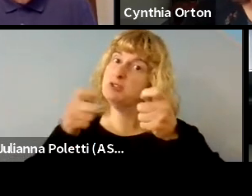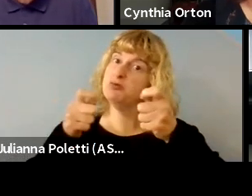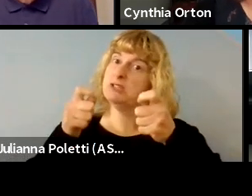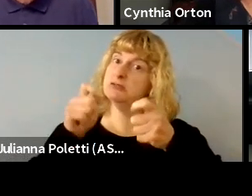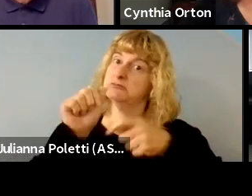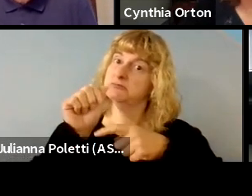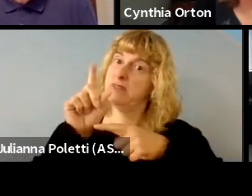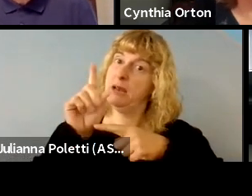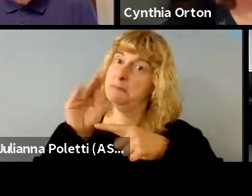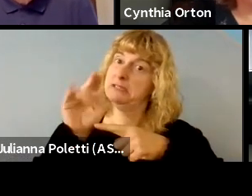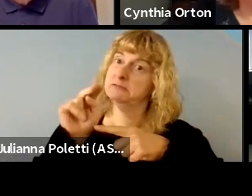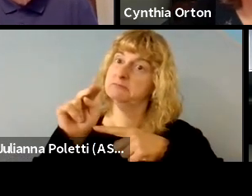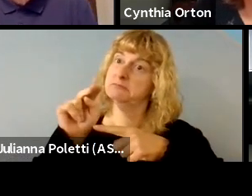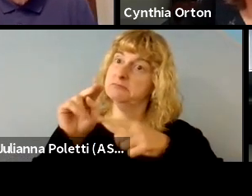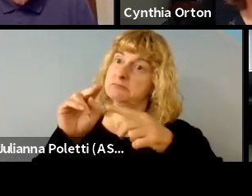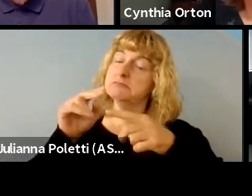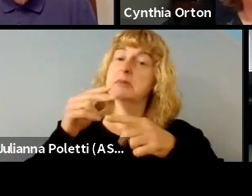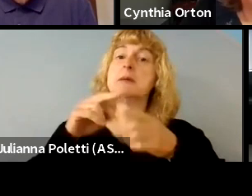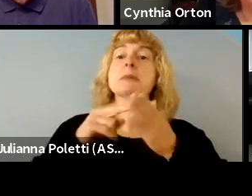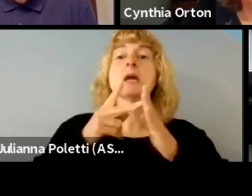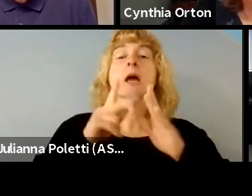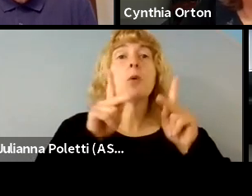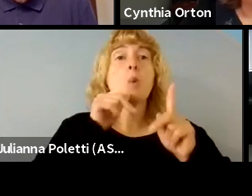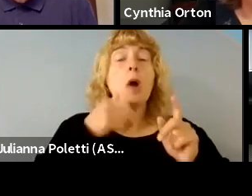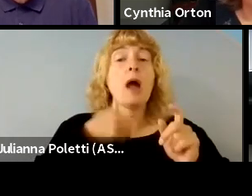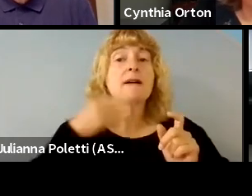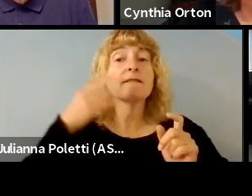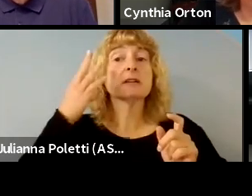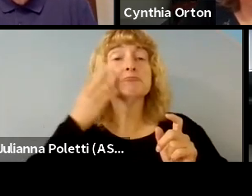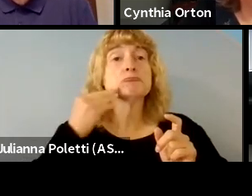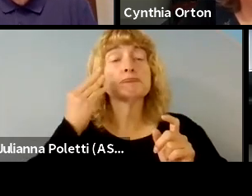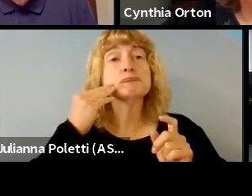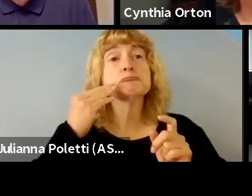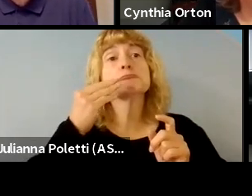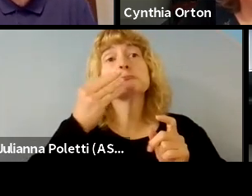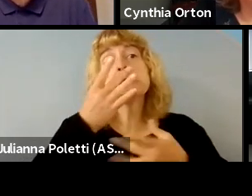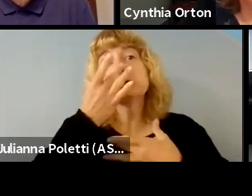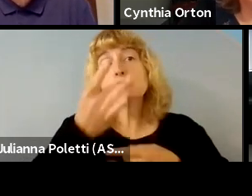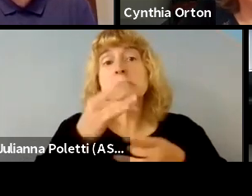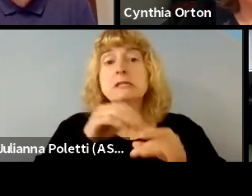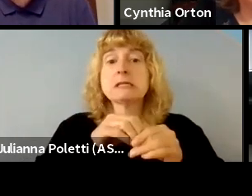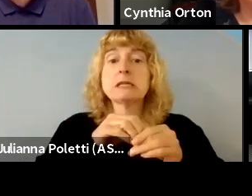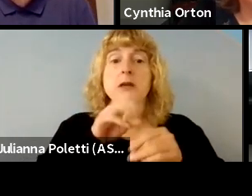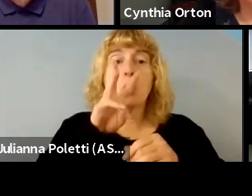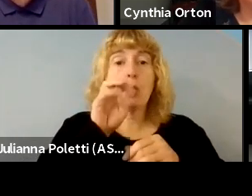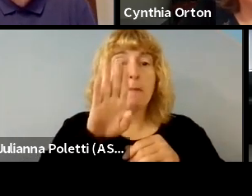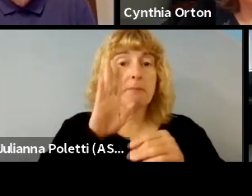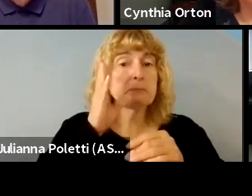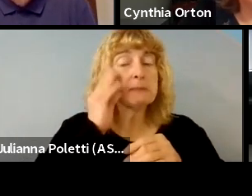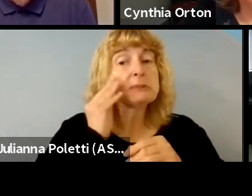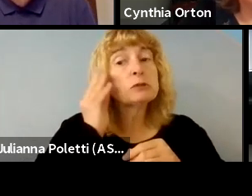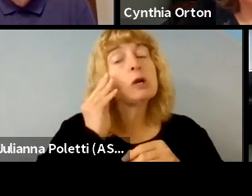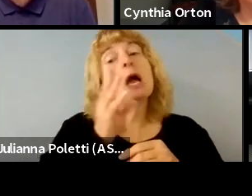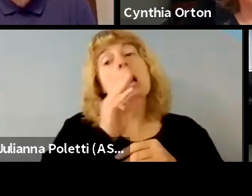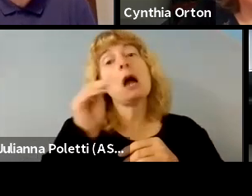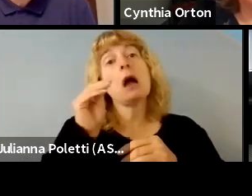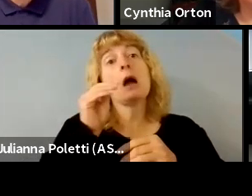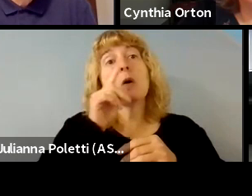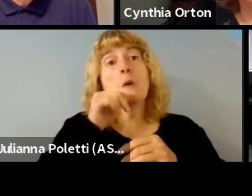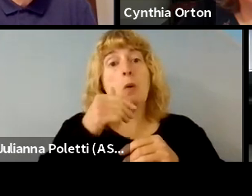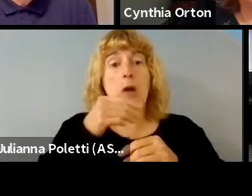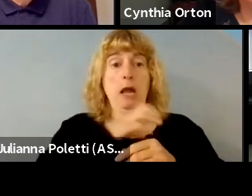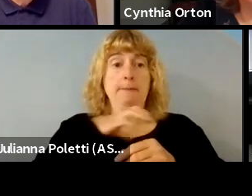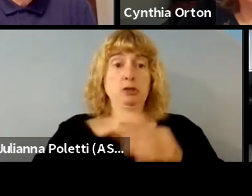have people who are interested in, who have experience and also interest, and I say people, what I mean is the commissioners in this, I